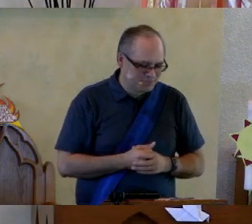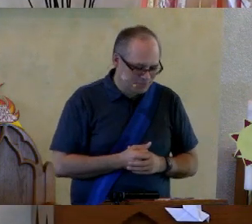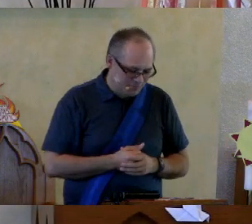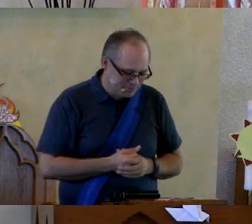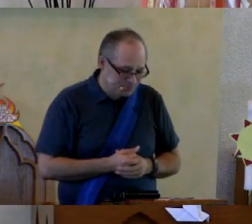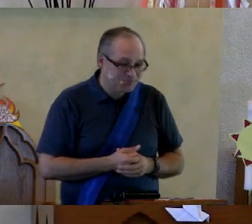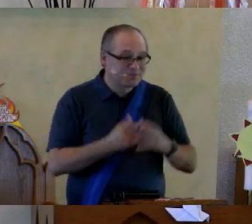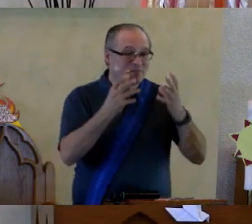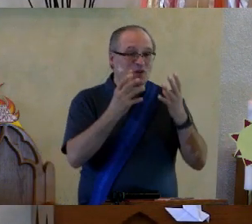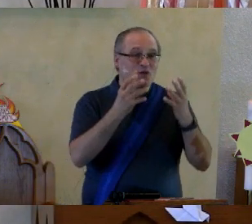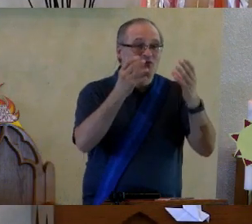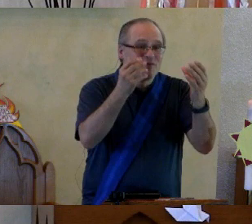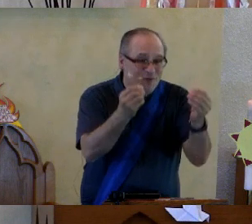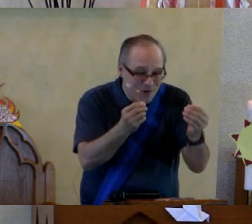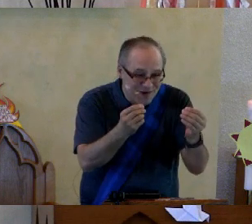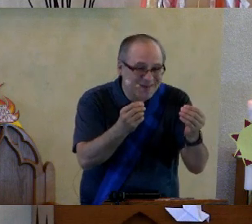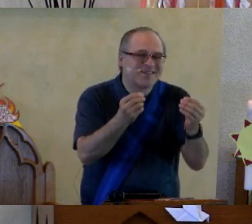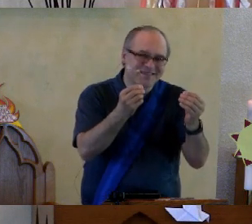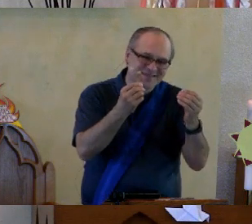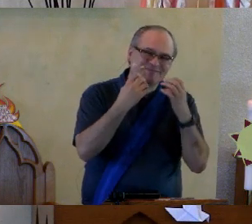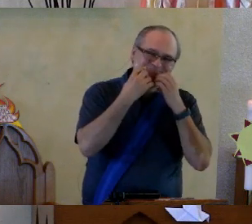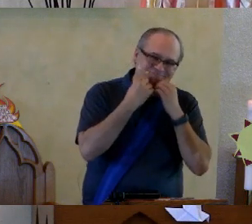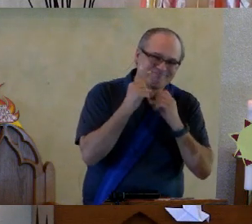Go forth now, beloved.